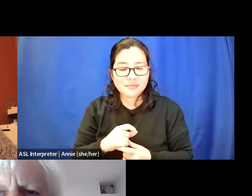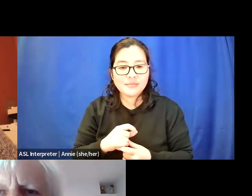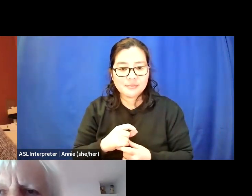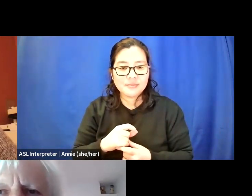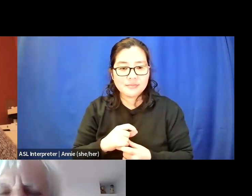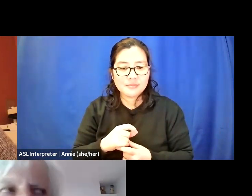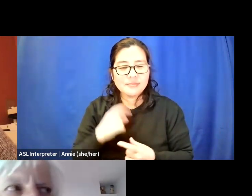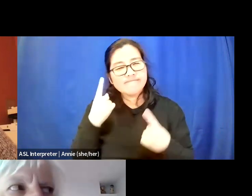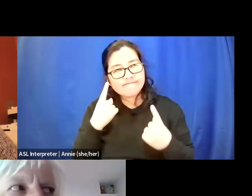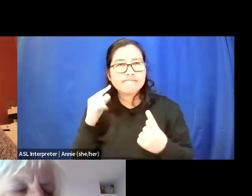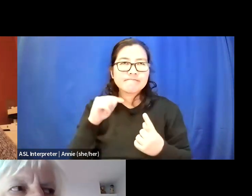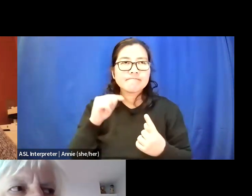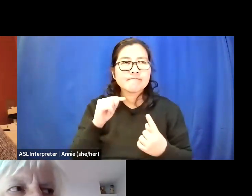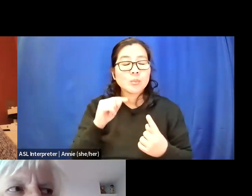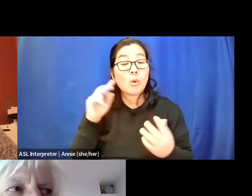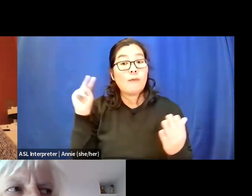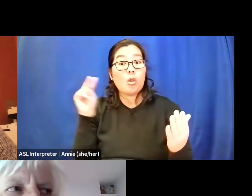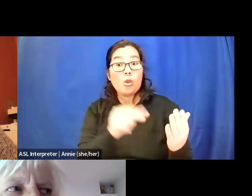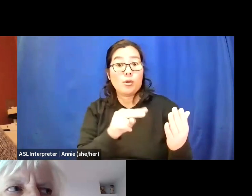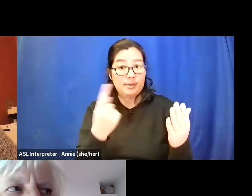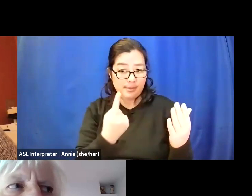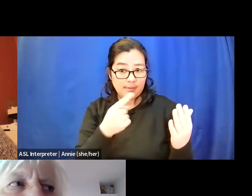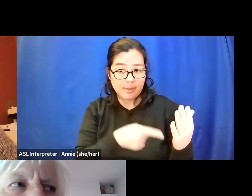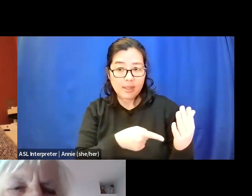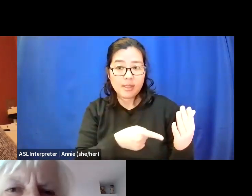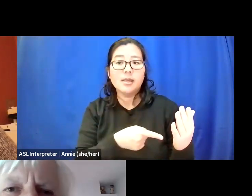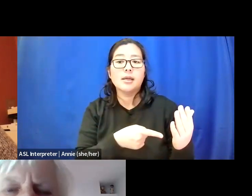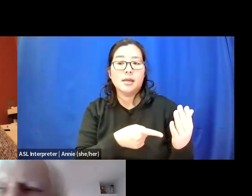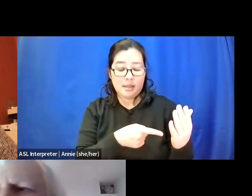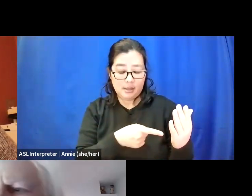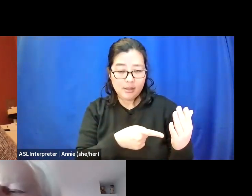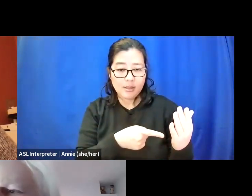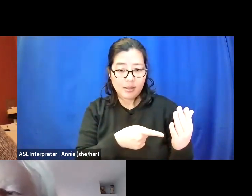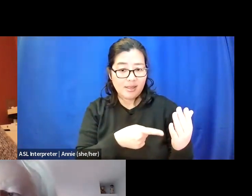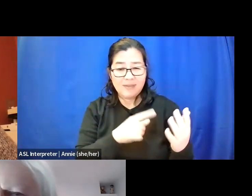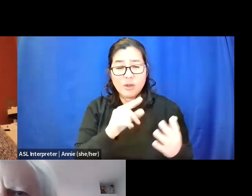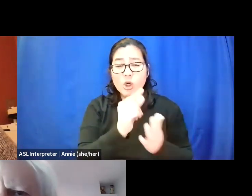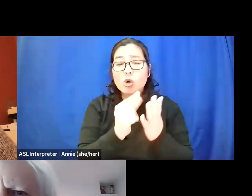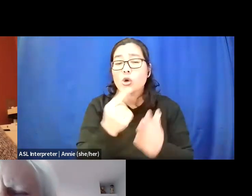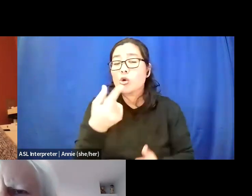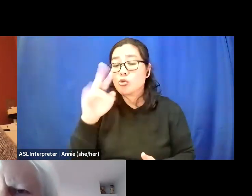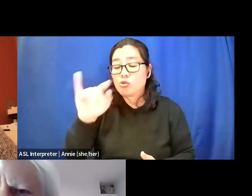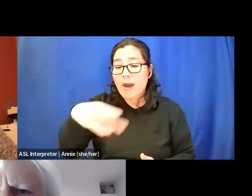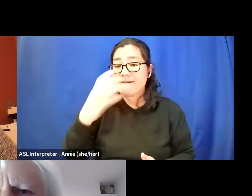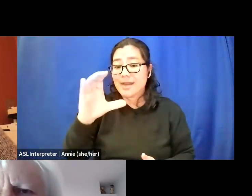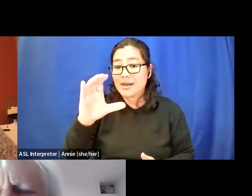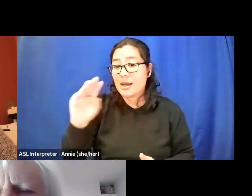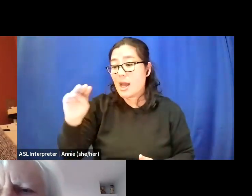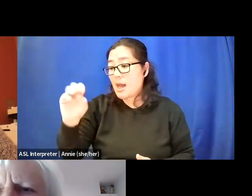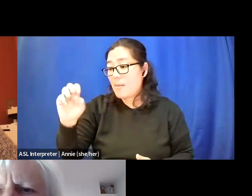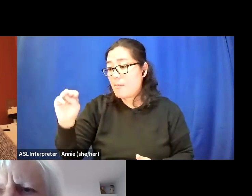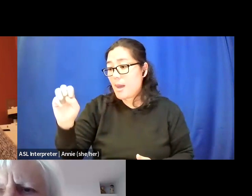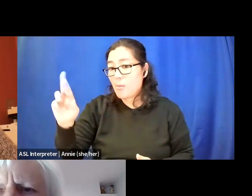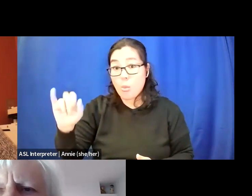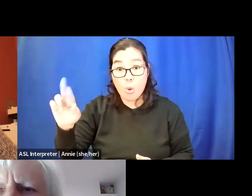where I've looked at something, even in a graphic memoir that I used to teach when I taught at